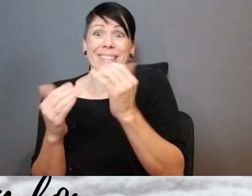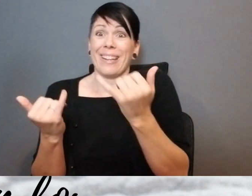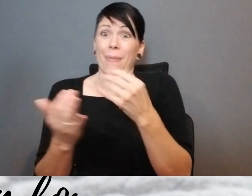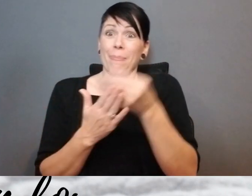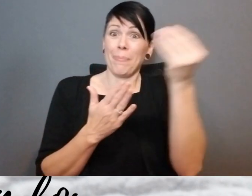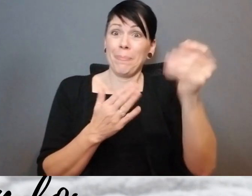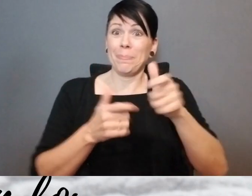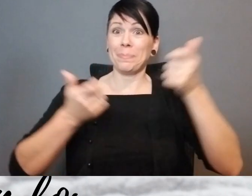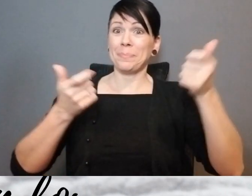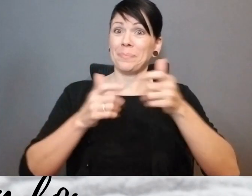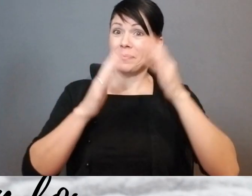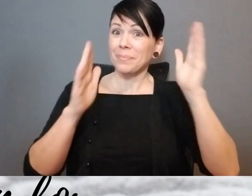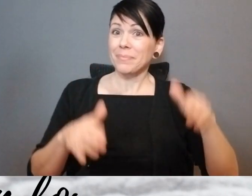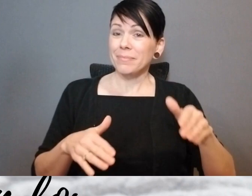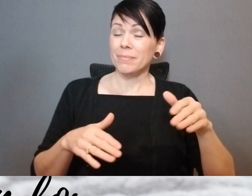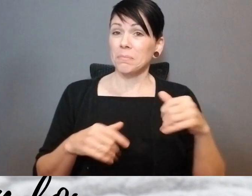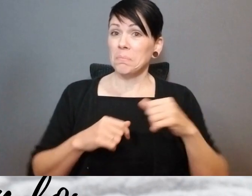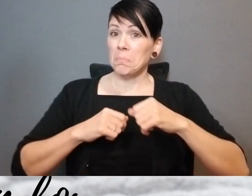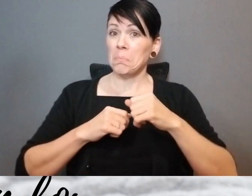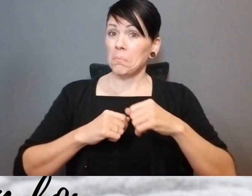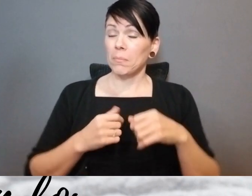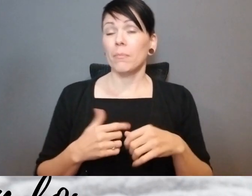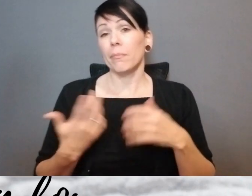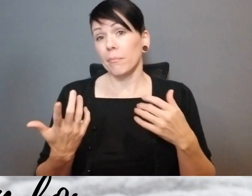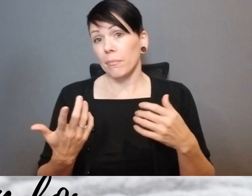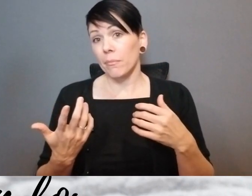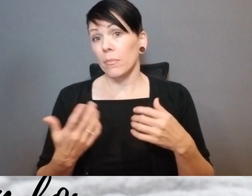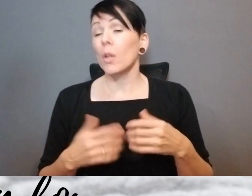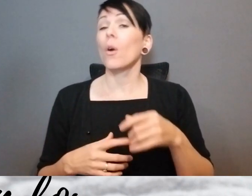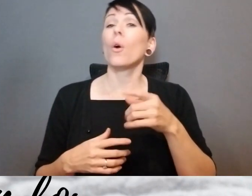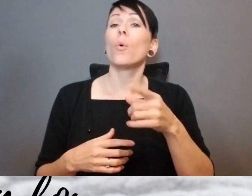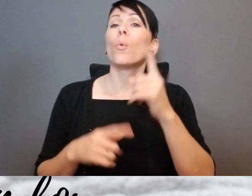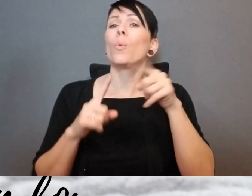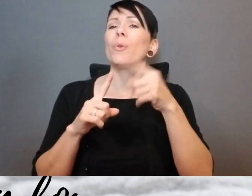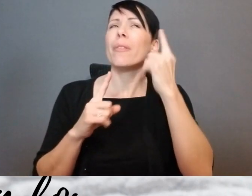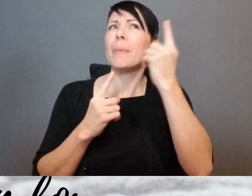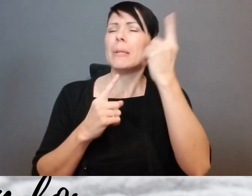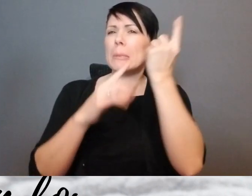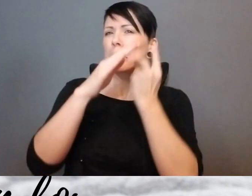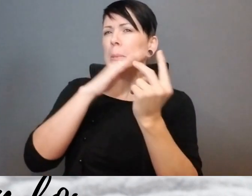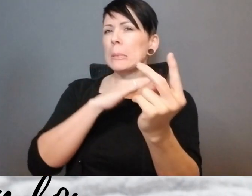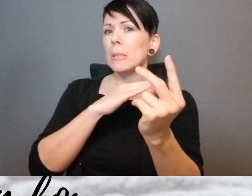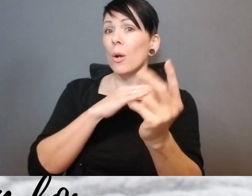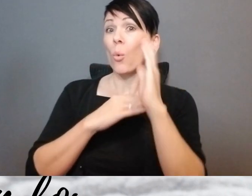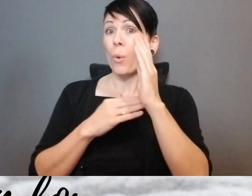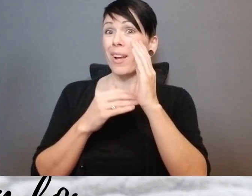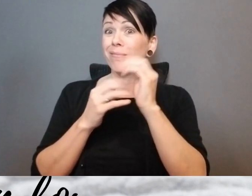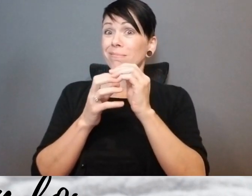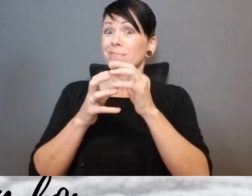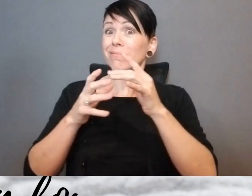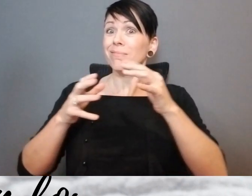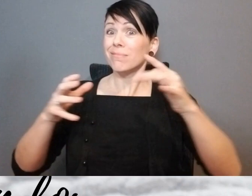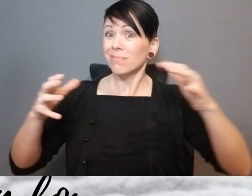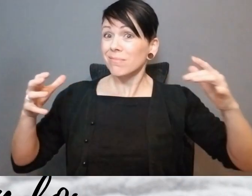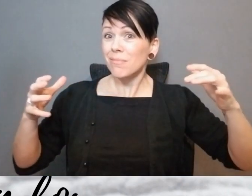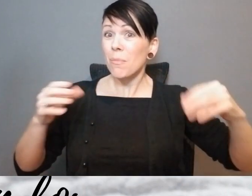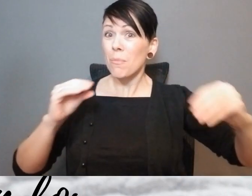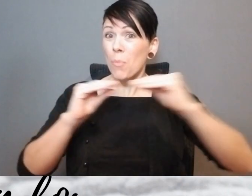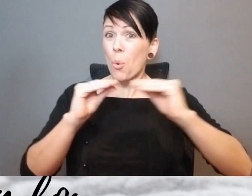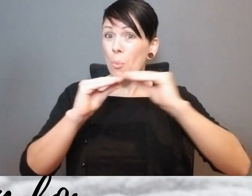when you think about the future of your collection, do you see it continuing to grow? Or do you need to downsize it? Or is it